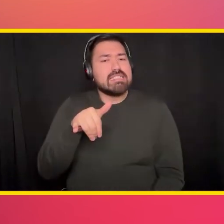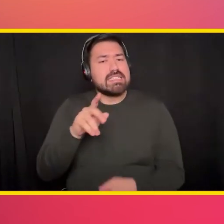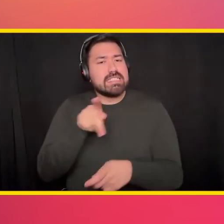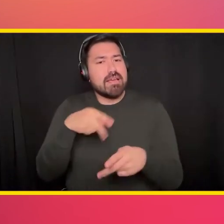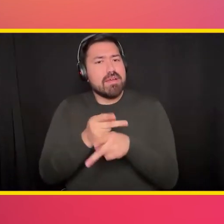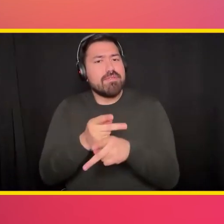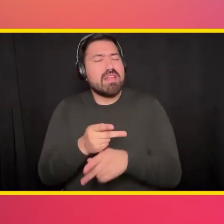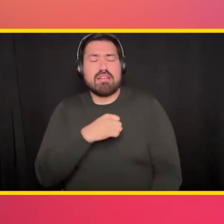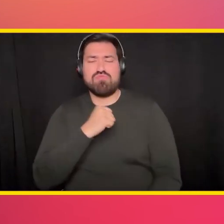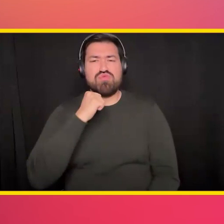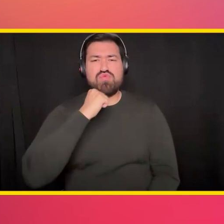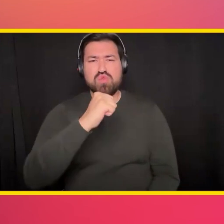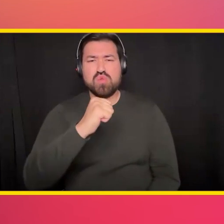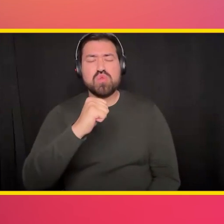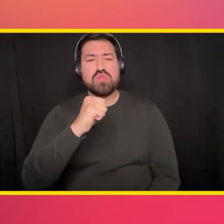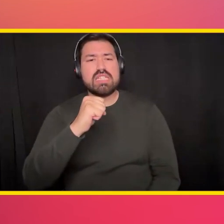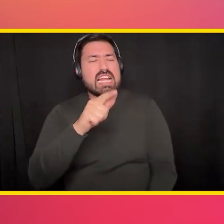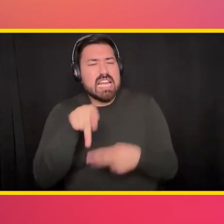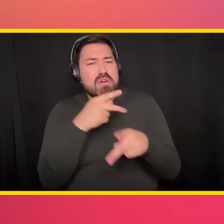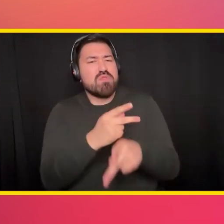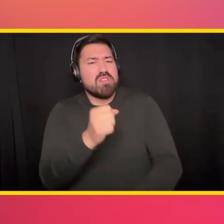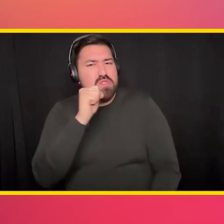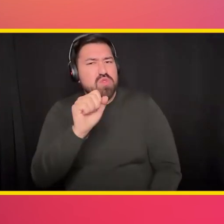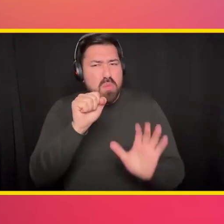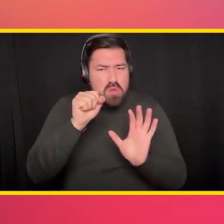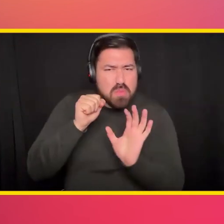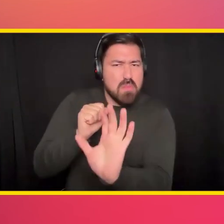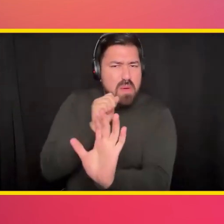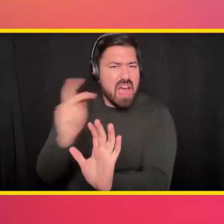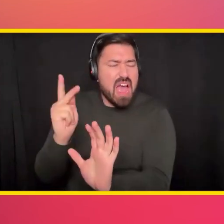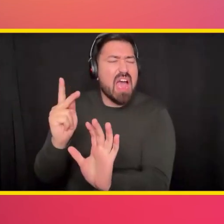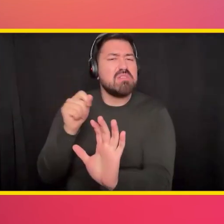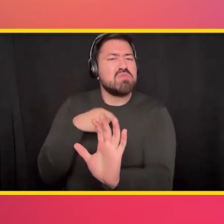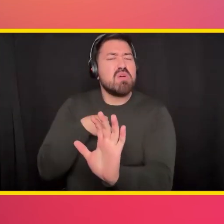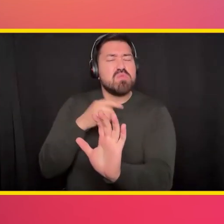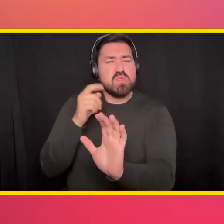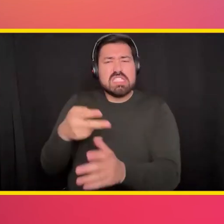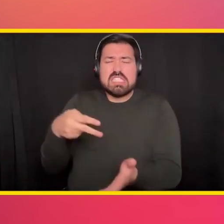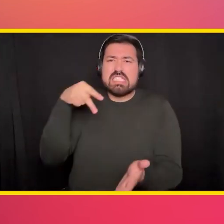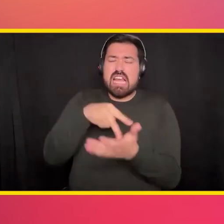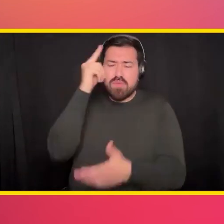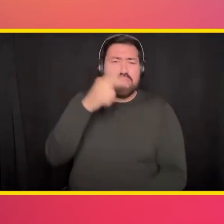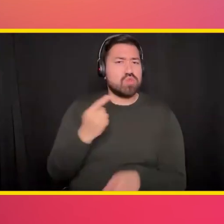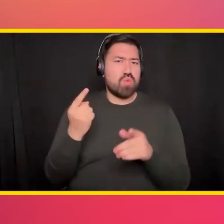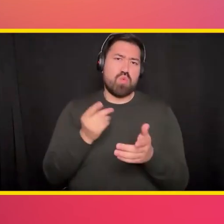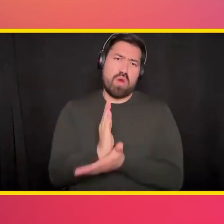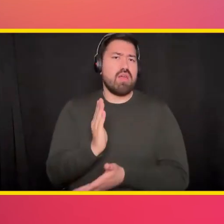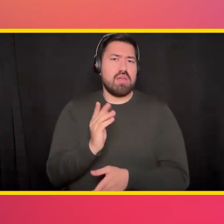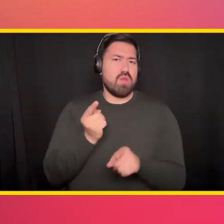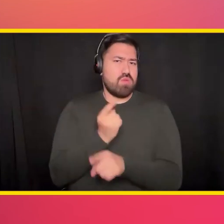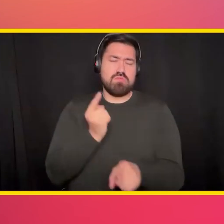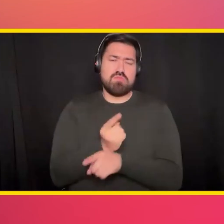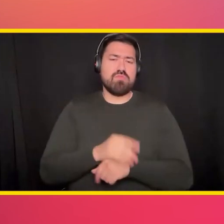of refusal to resist, refusal to push back, refusal to stand for what's right, which is largely